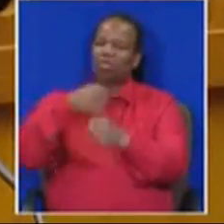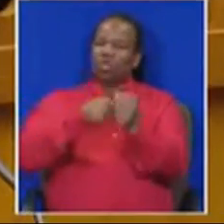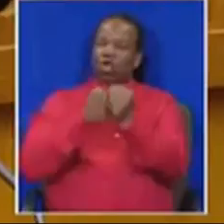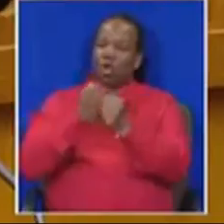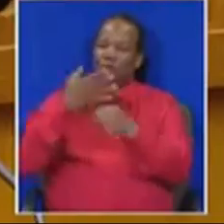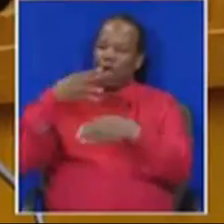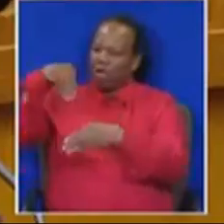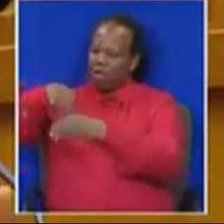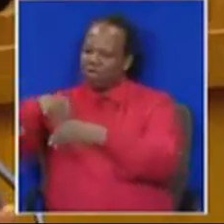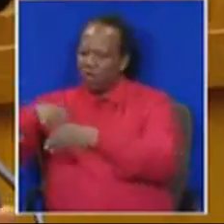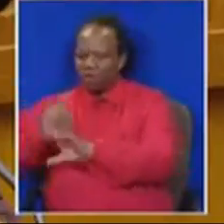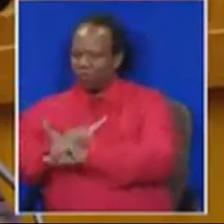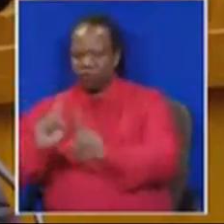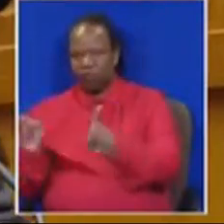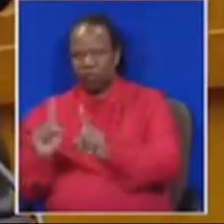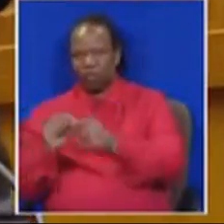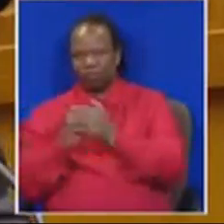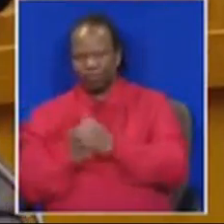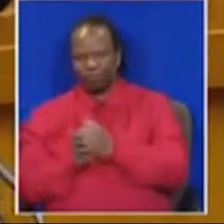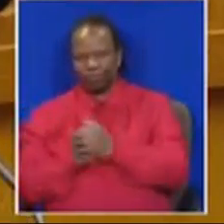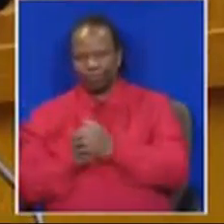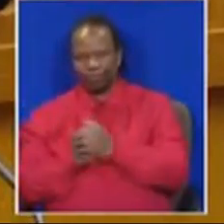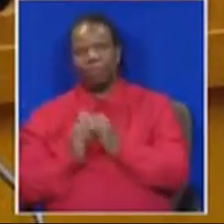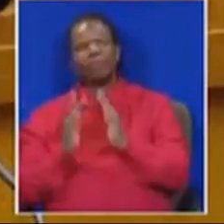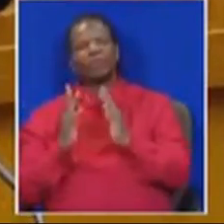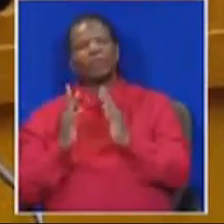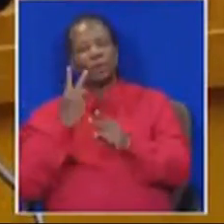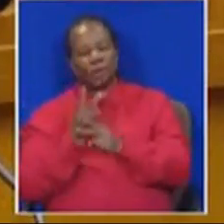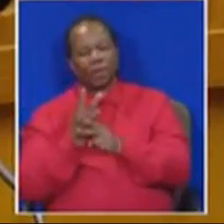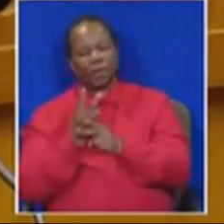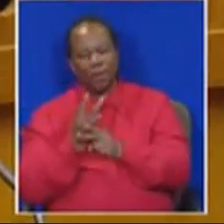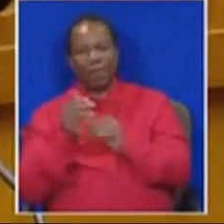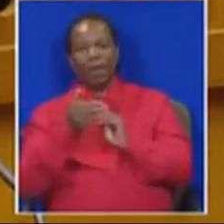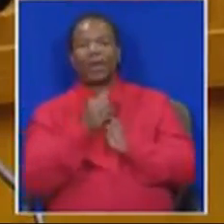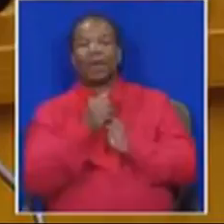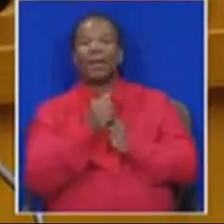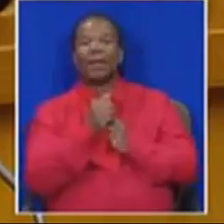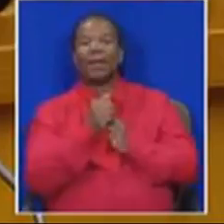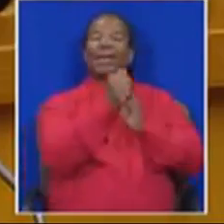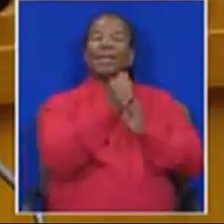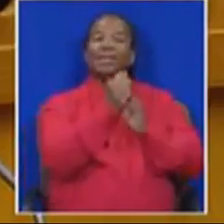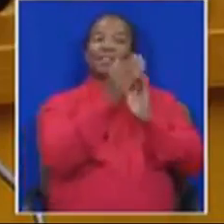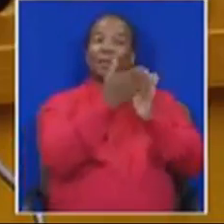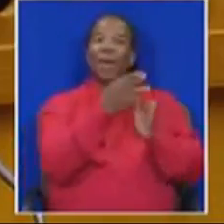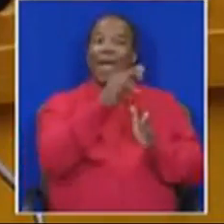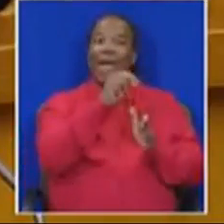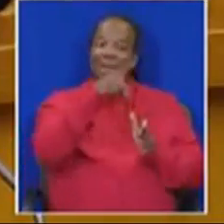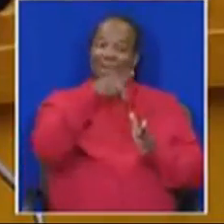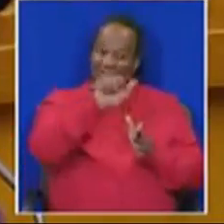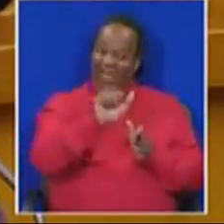We will urgently attend to the leadership issues at the National Prosecuting Agency